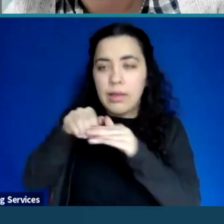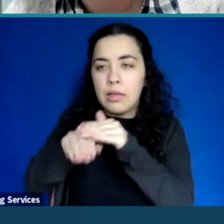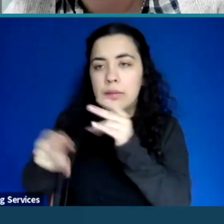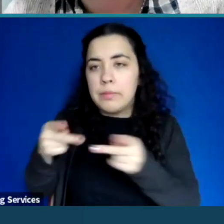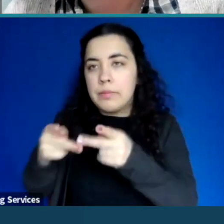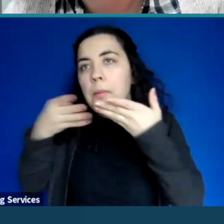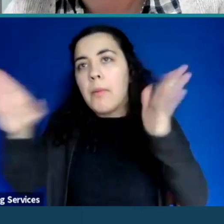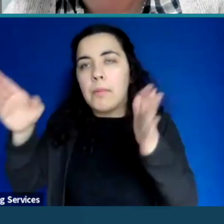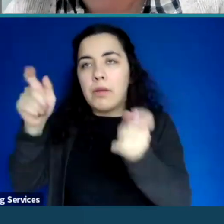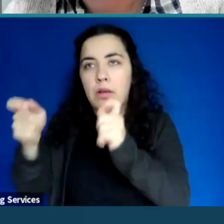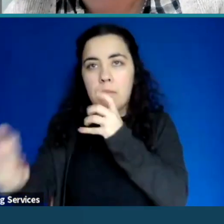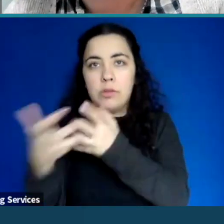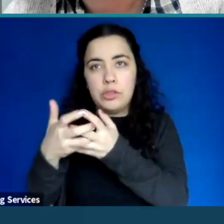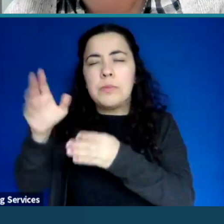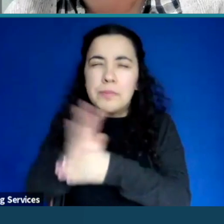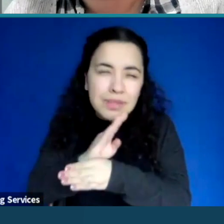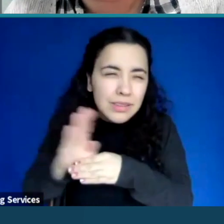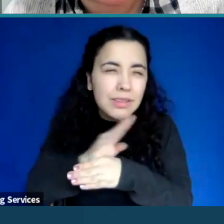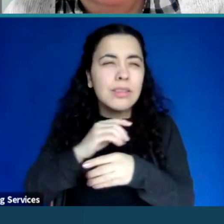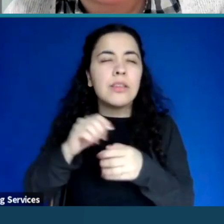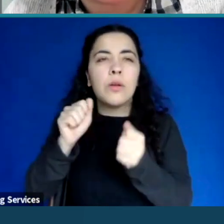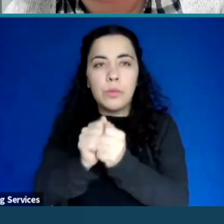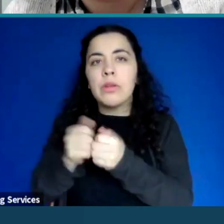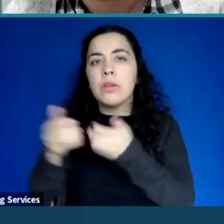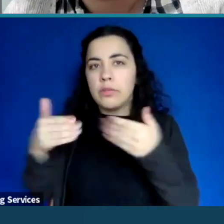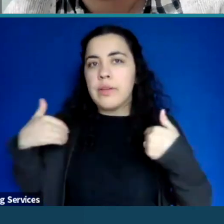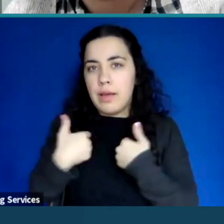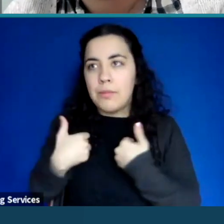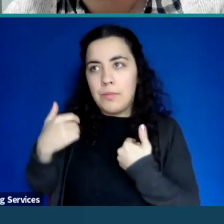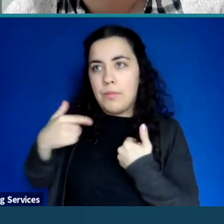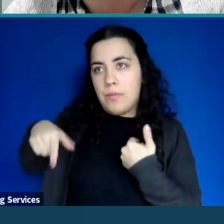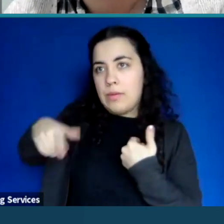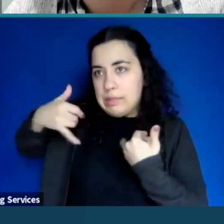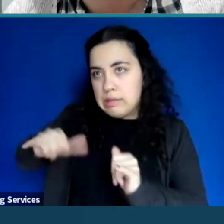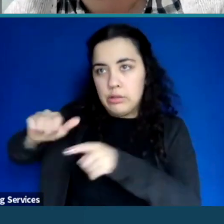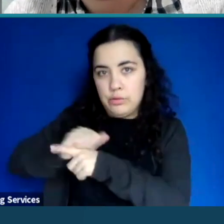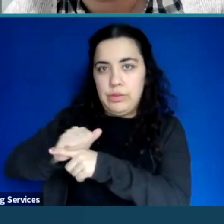places of public accommodation, businesses with a service animal in training.